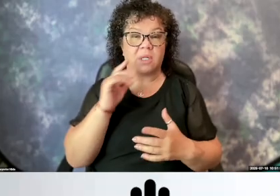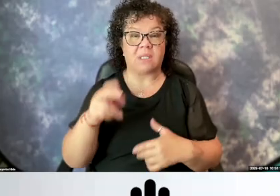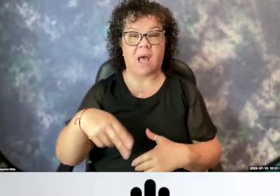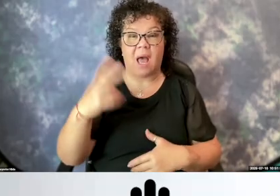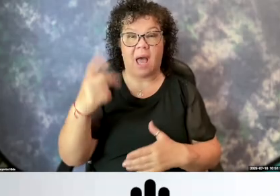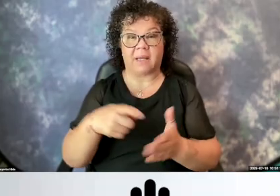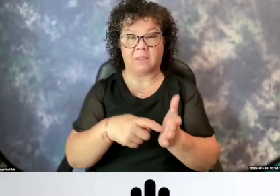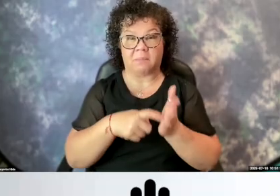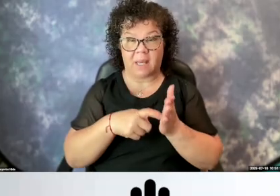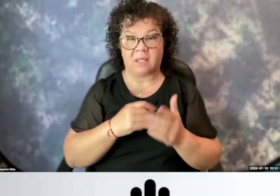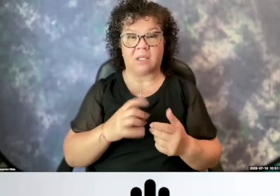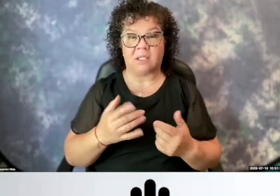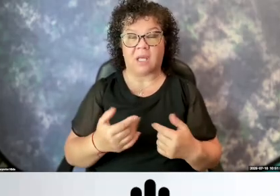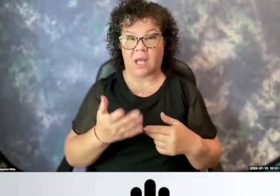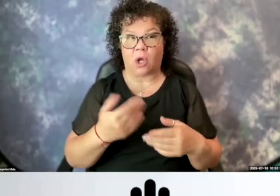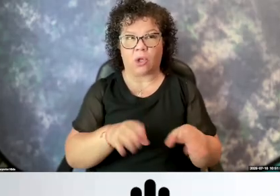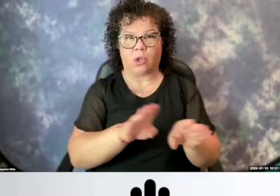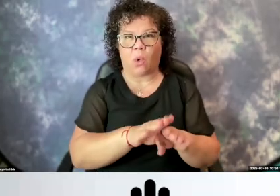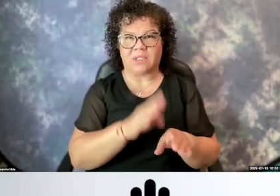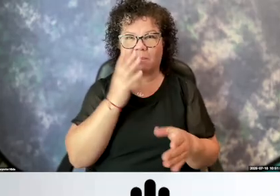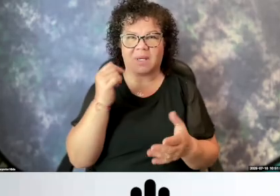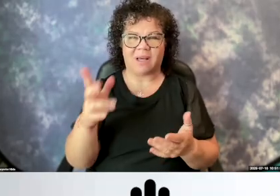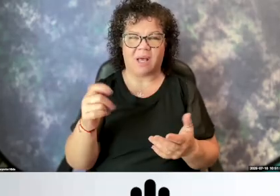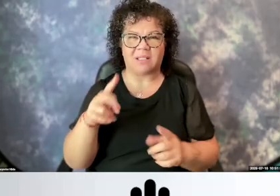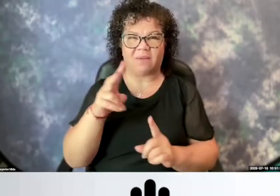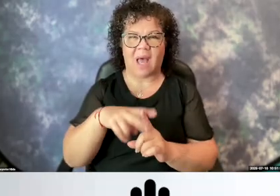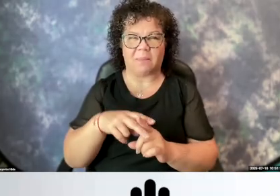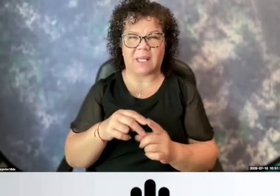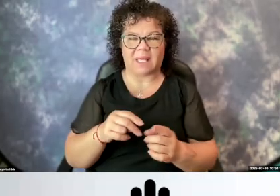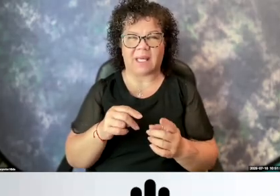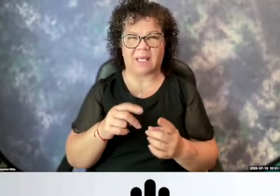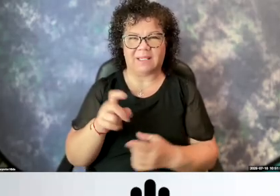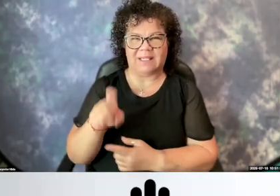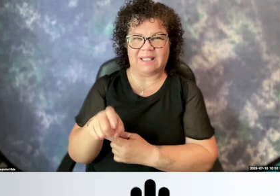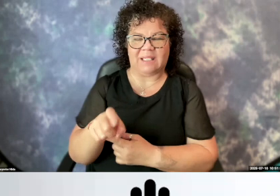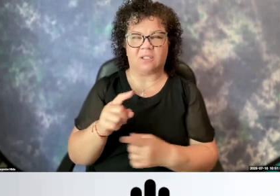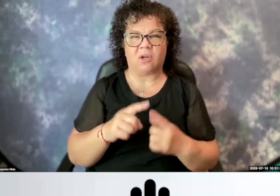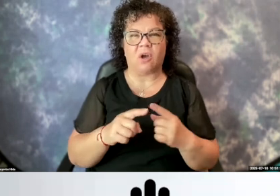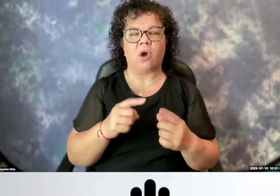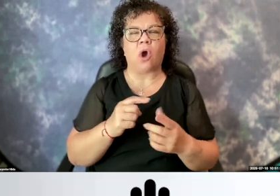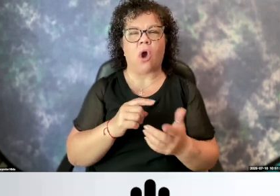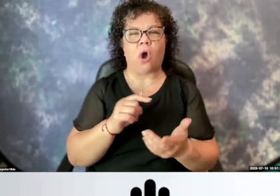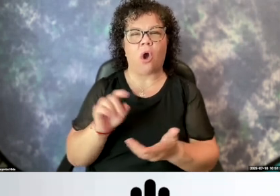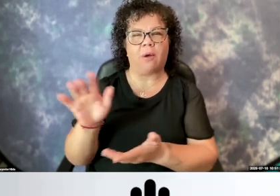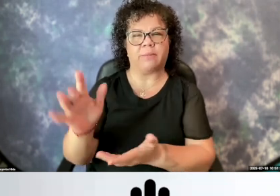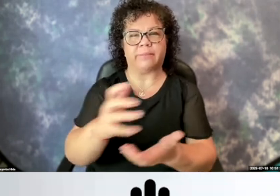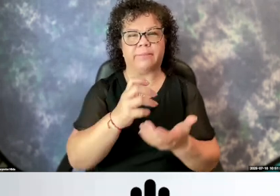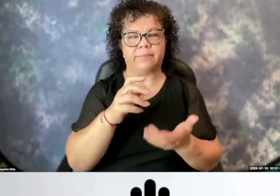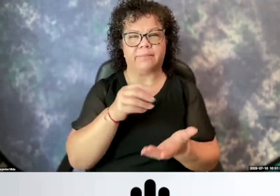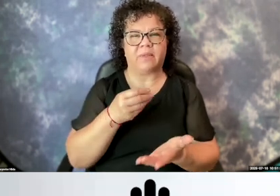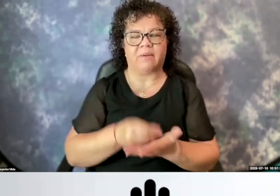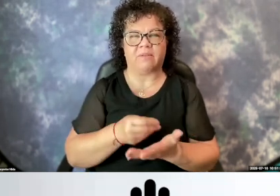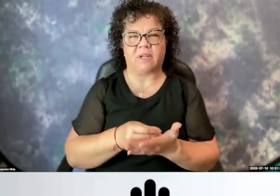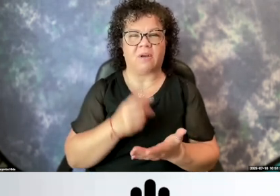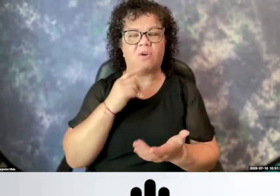of their applicant needs are getting additional funding through the other efforts that we've been doing so through Assembly